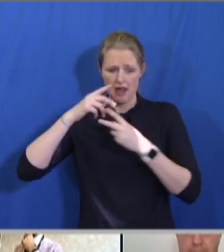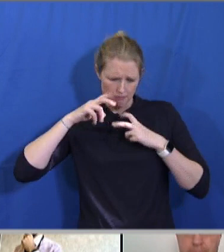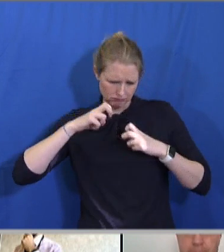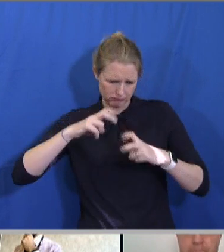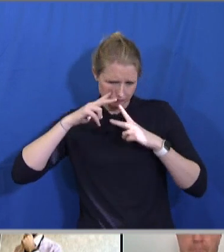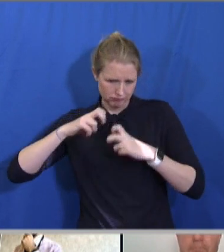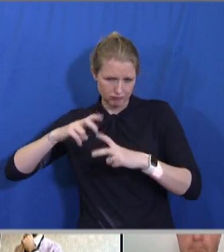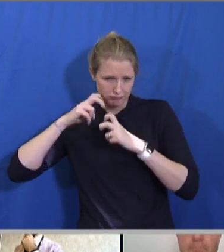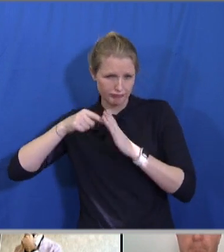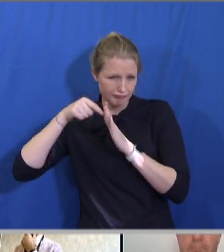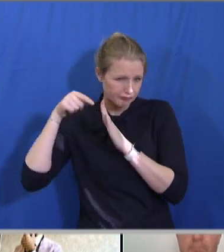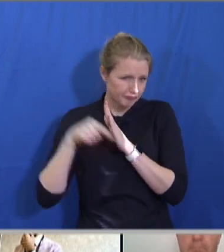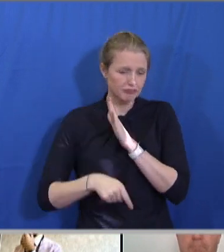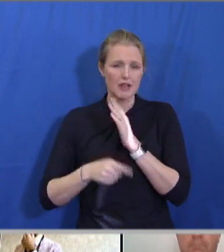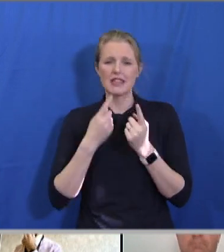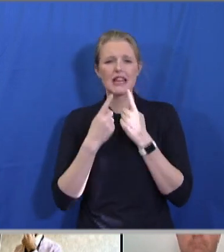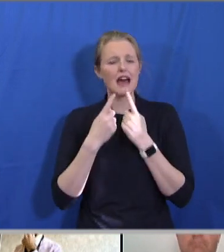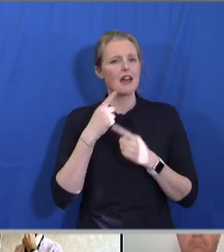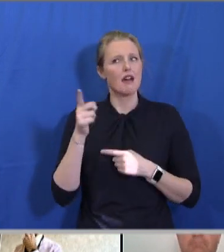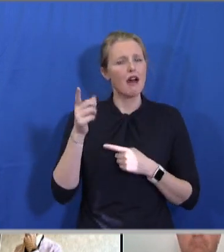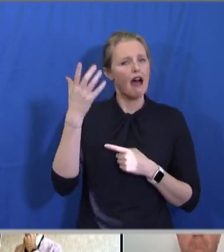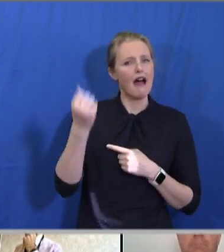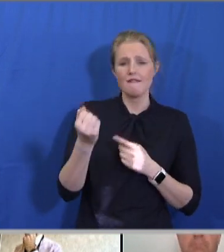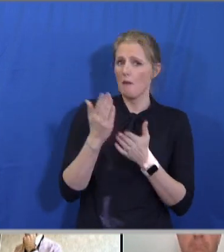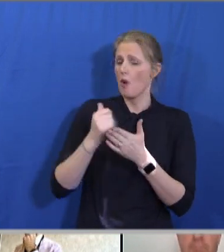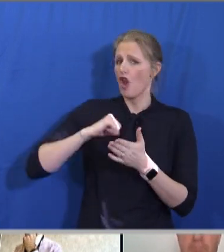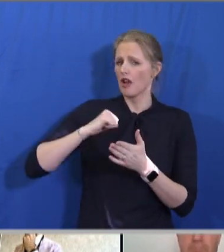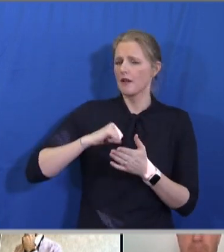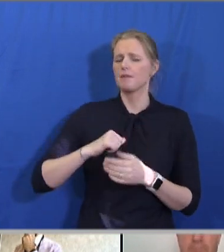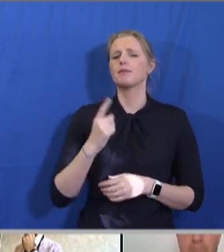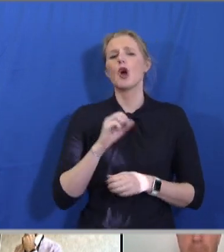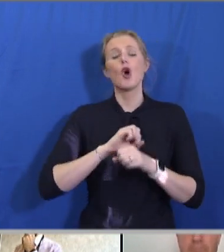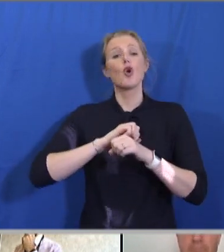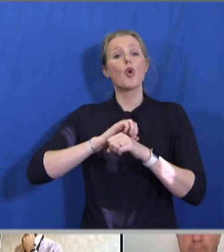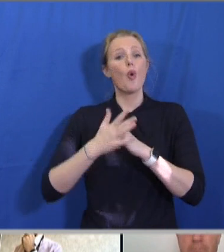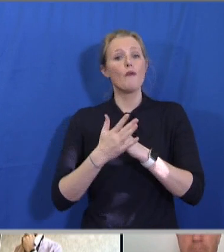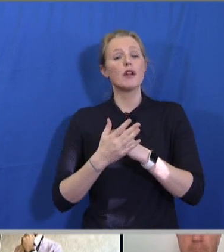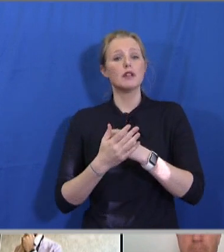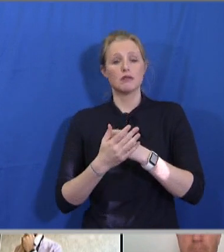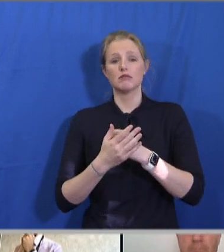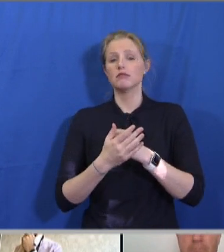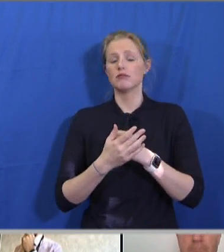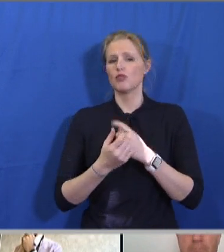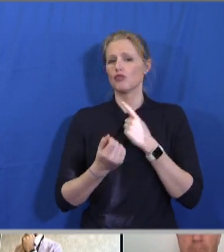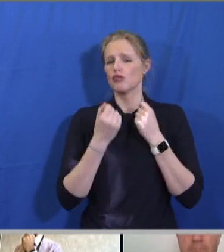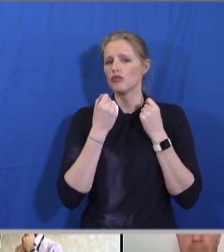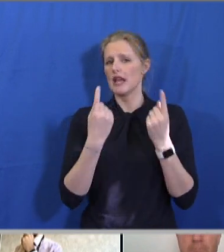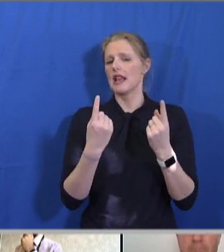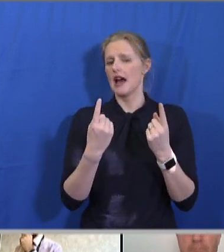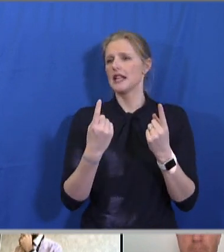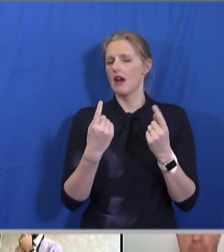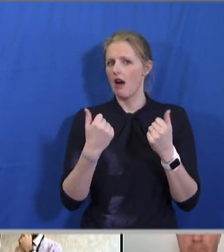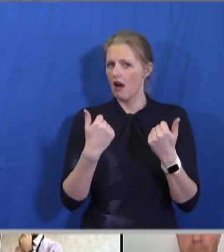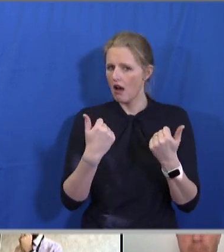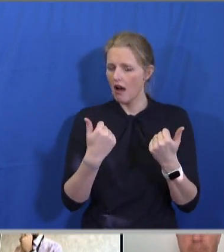think one of the things coming out of COVID that we've seen is actually the importance of health data and the utilisation of